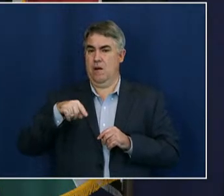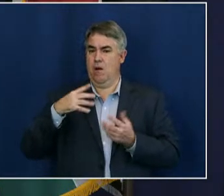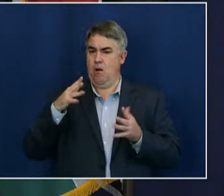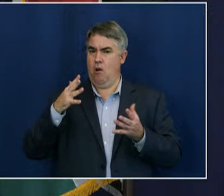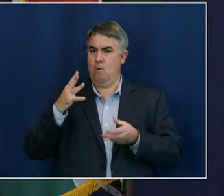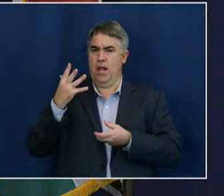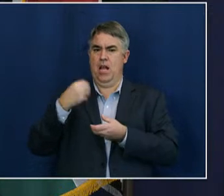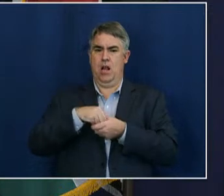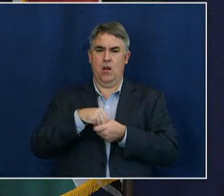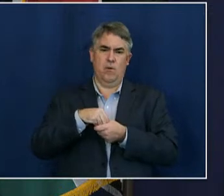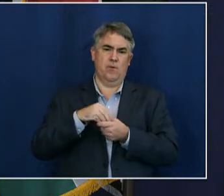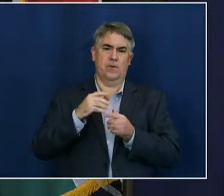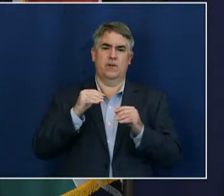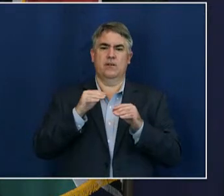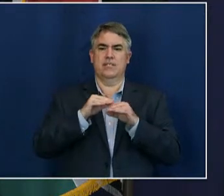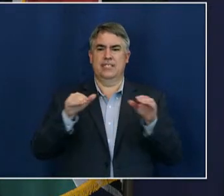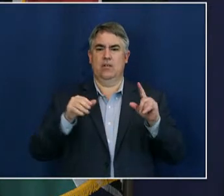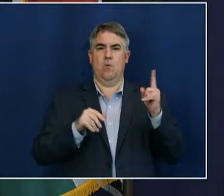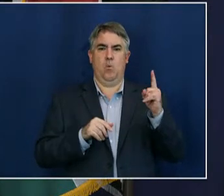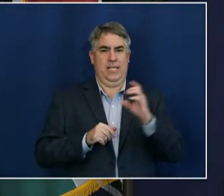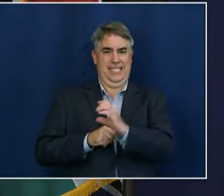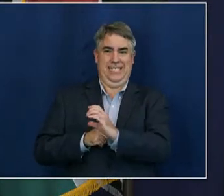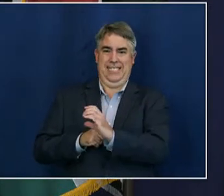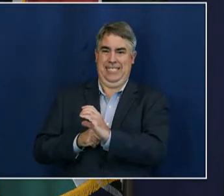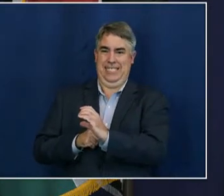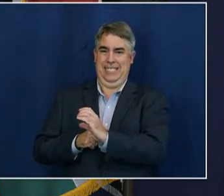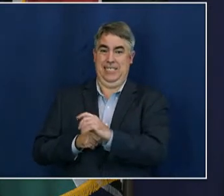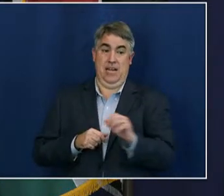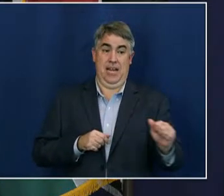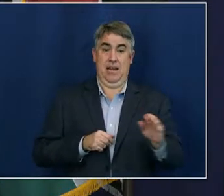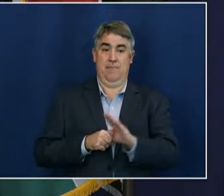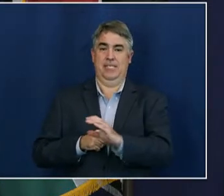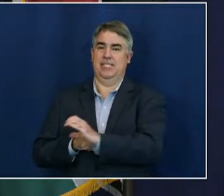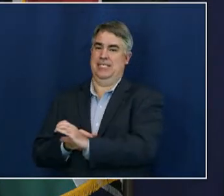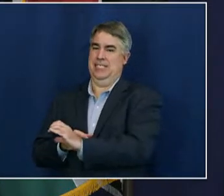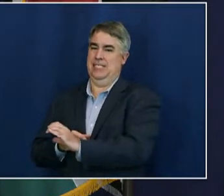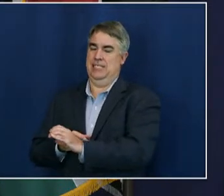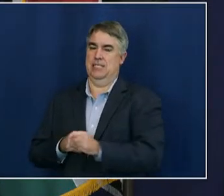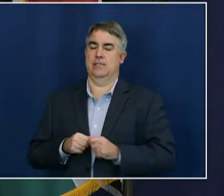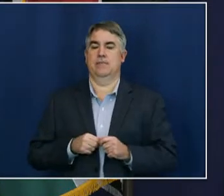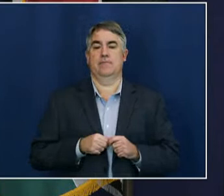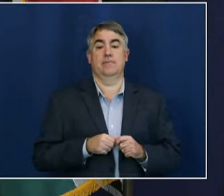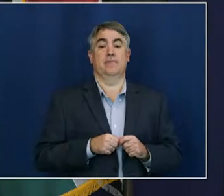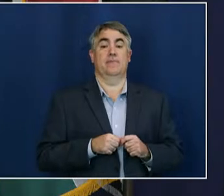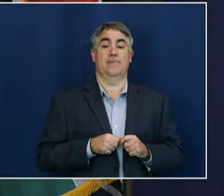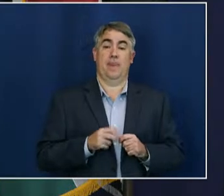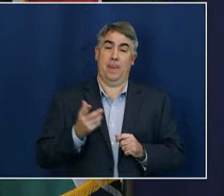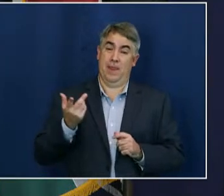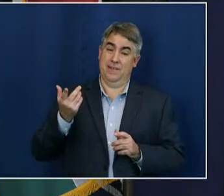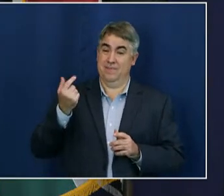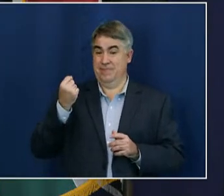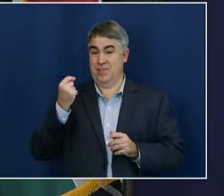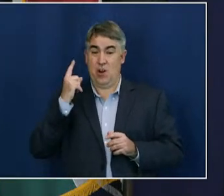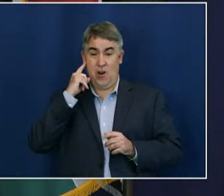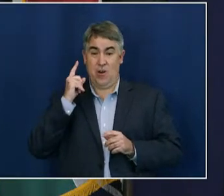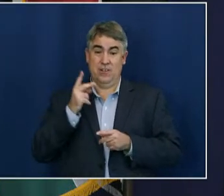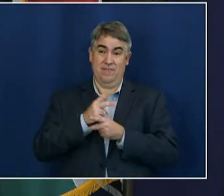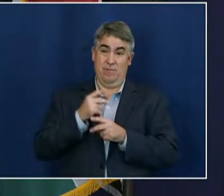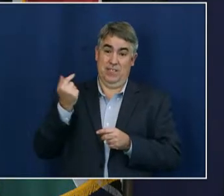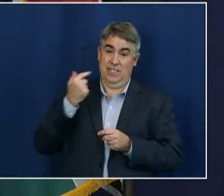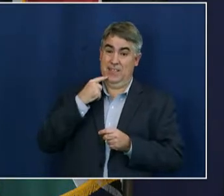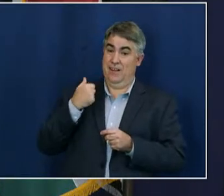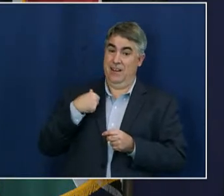Tier 1C. So you've heard the supervisor say we do not have